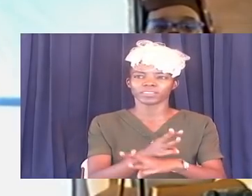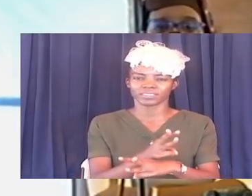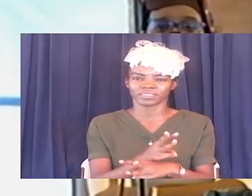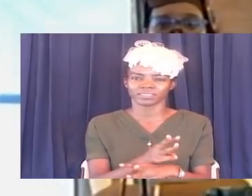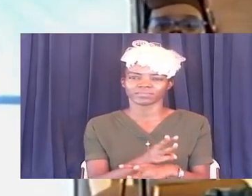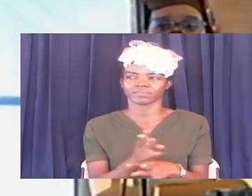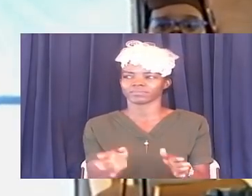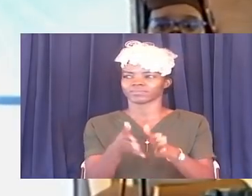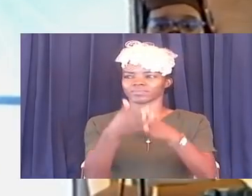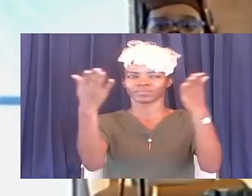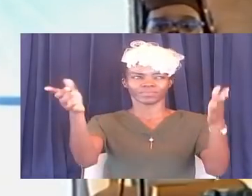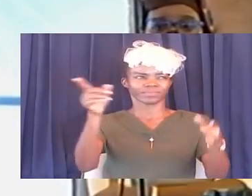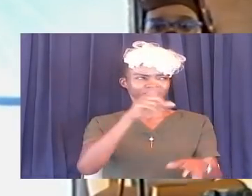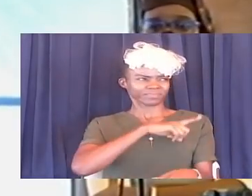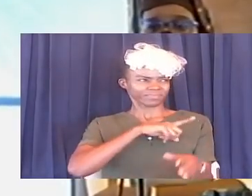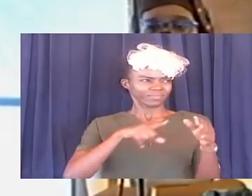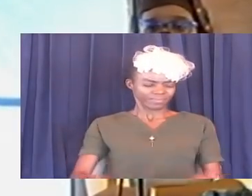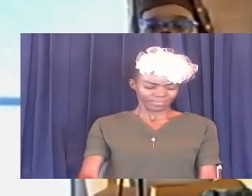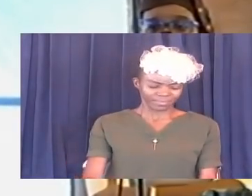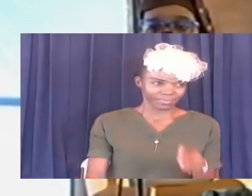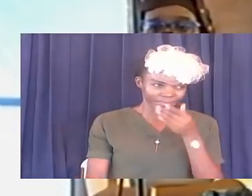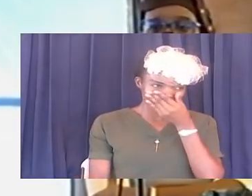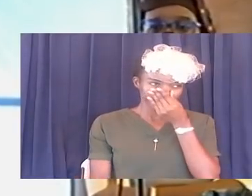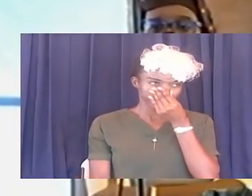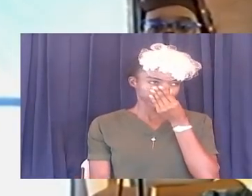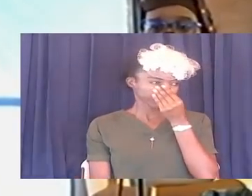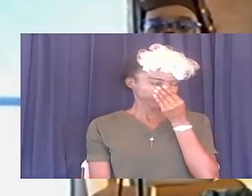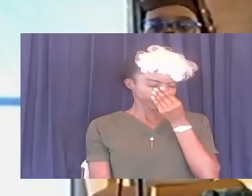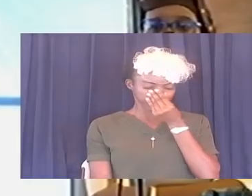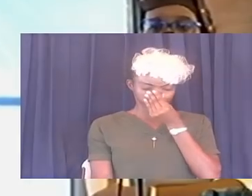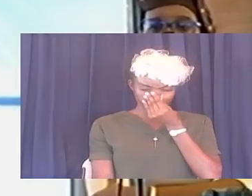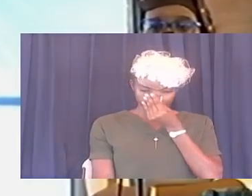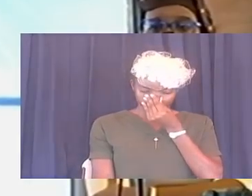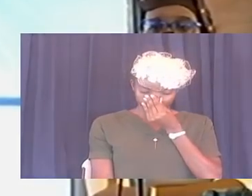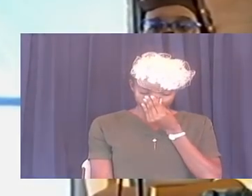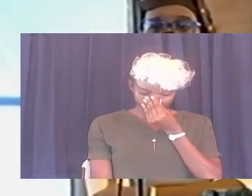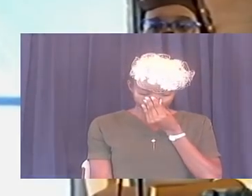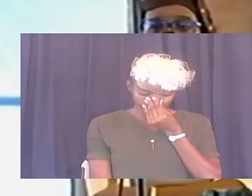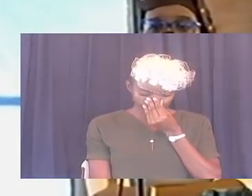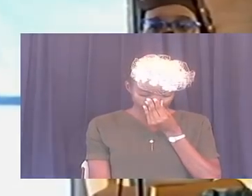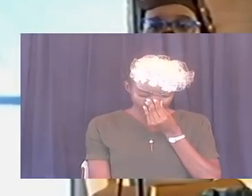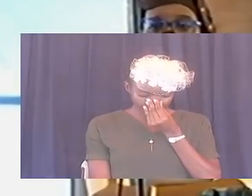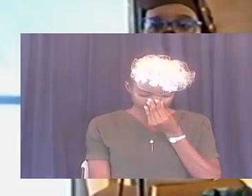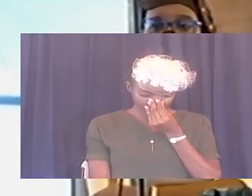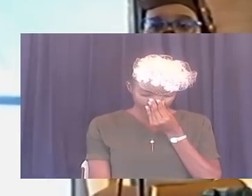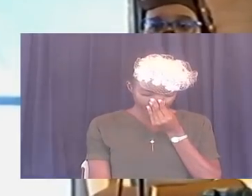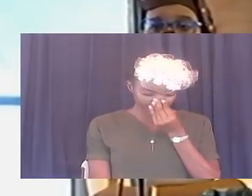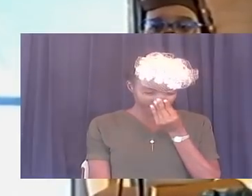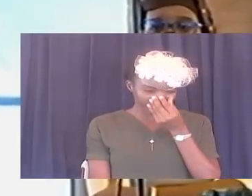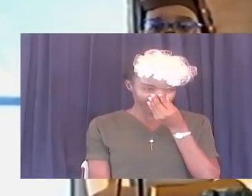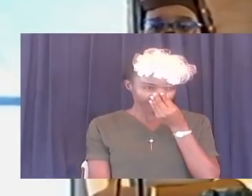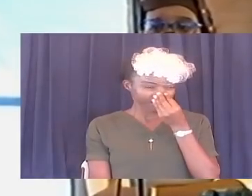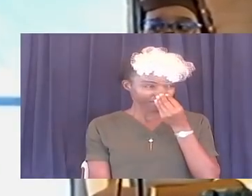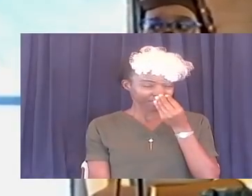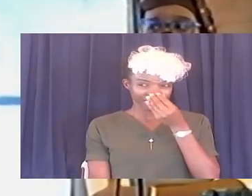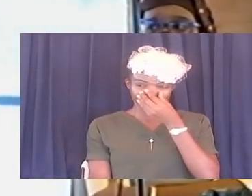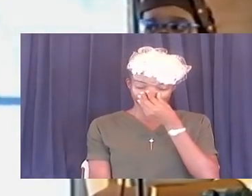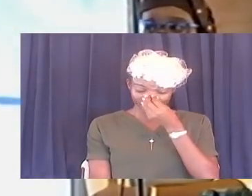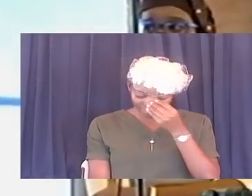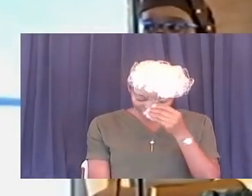Lord. And if we are the salt, it speaks and says, if the salt has lost its